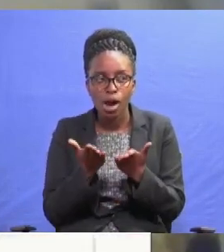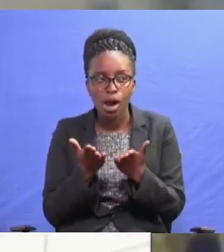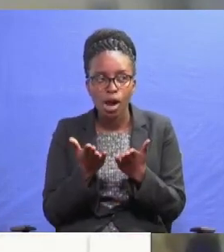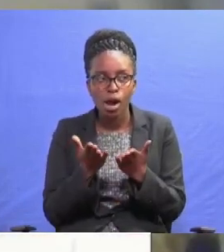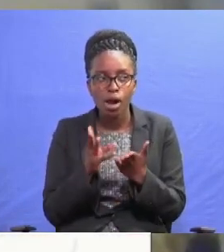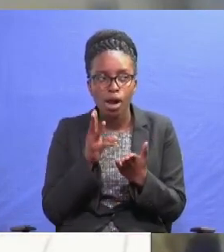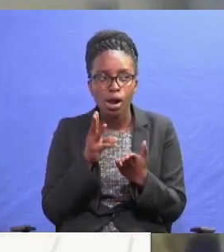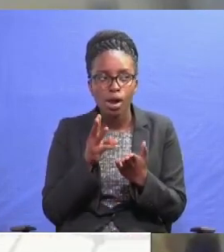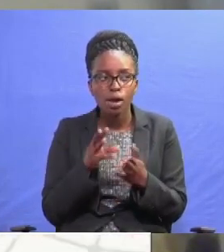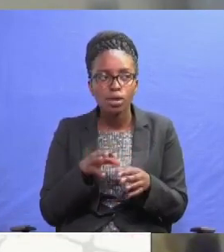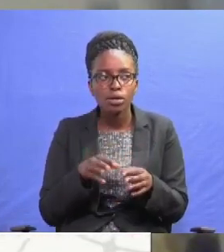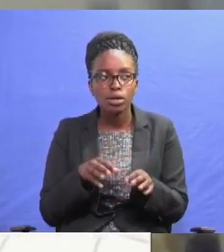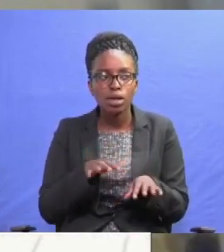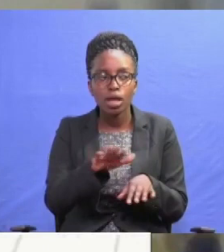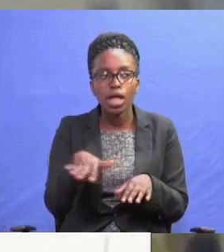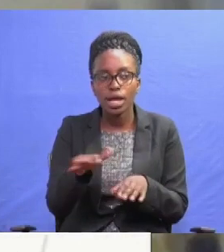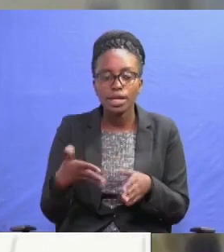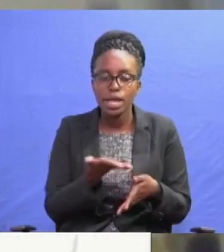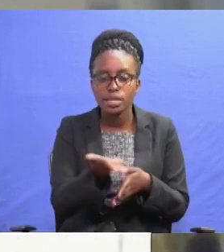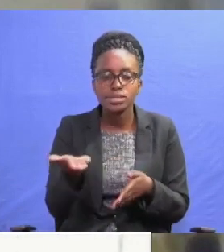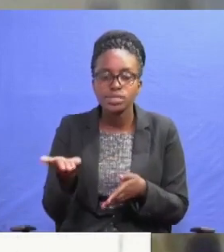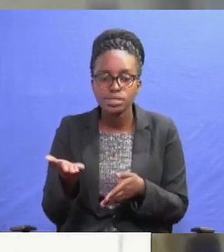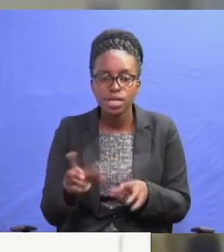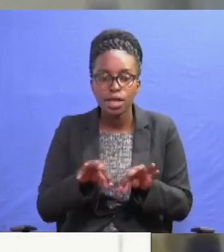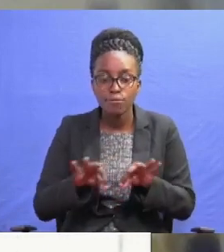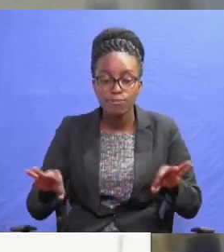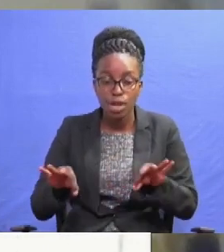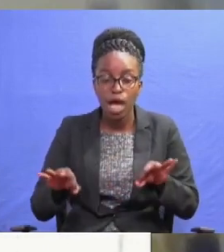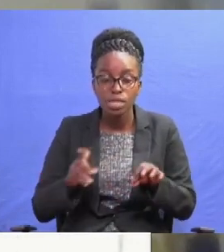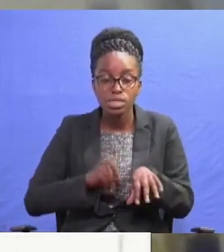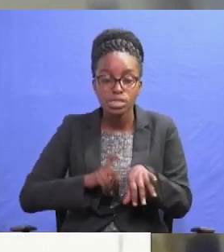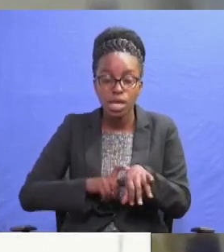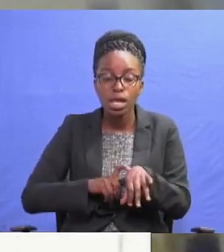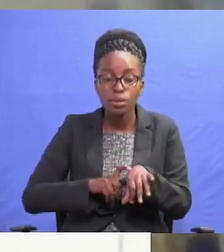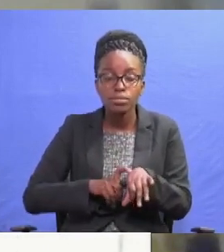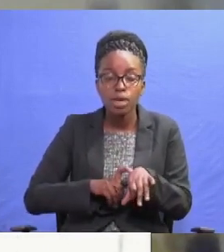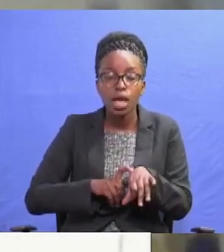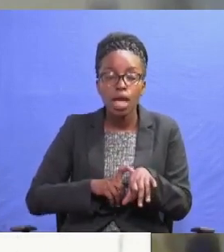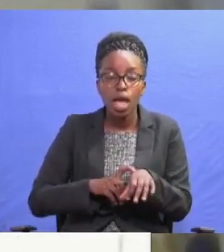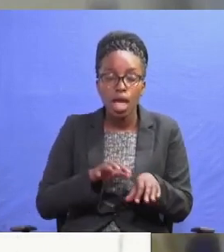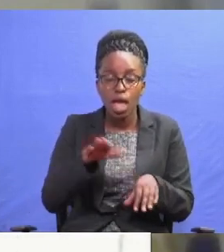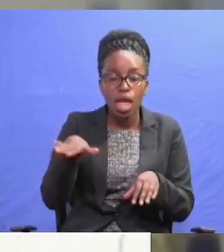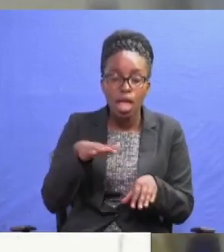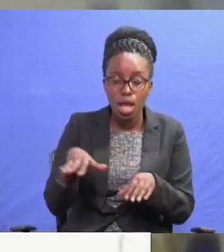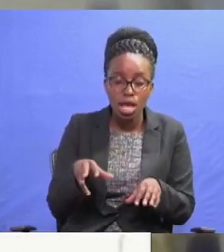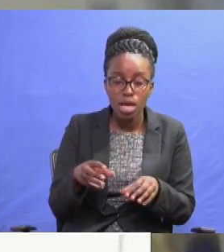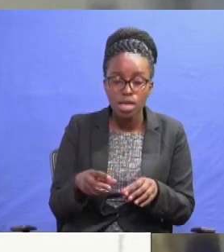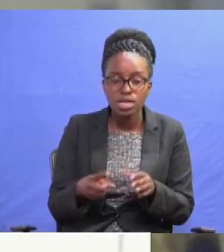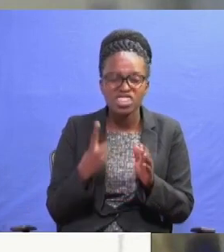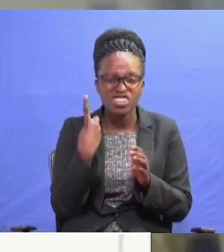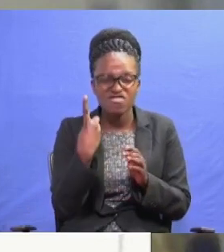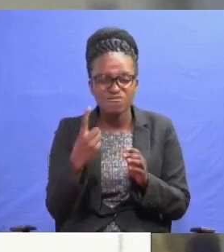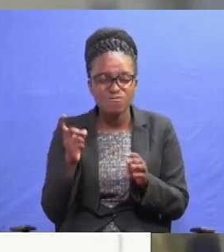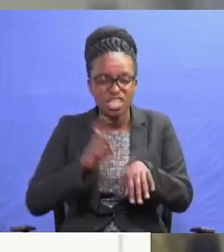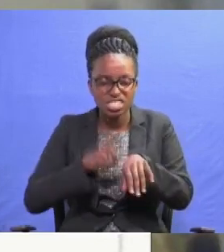flooding in areas and so on, is actually not the first time it has happened in this country. Maybe not to this magnitude. Of course, we